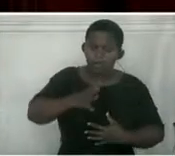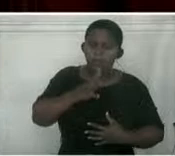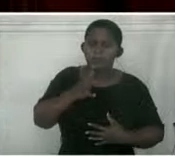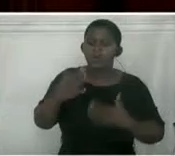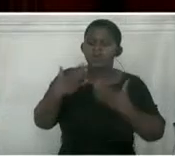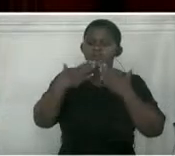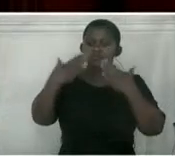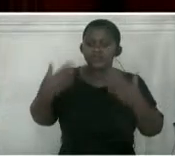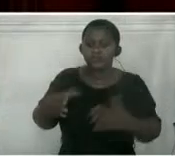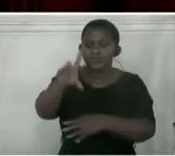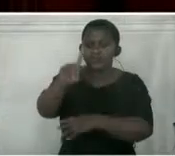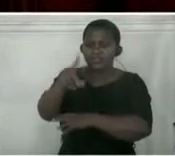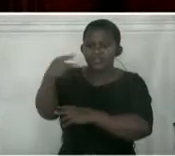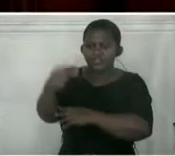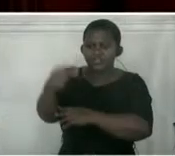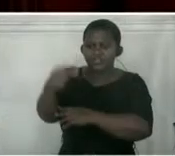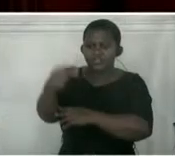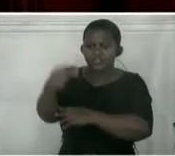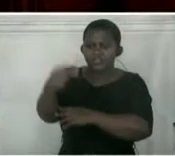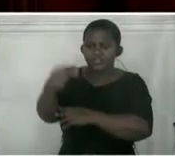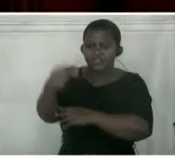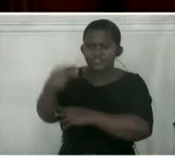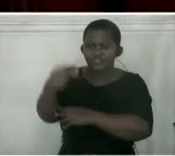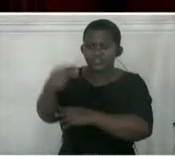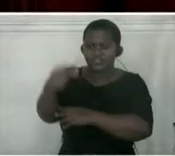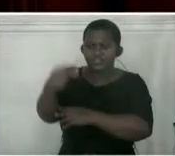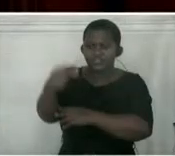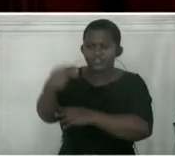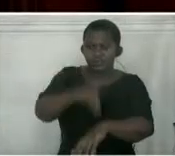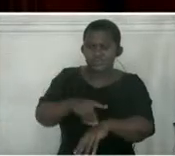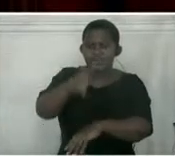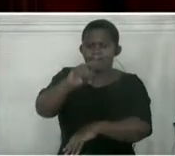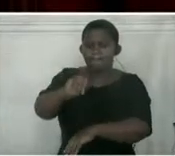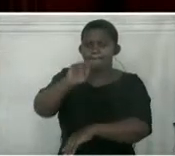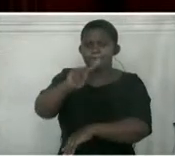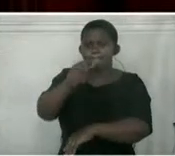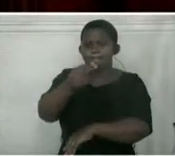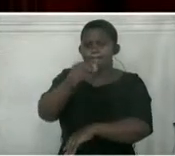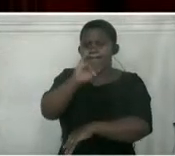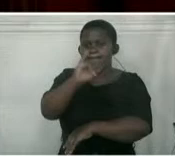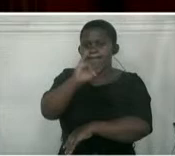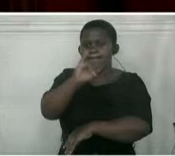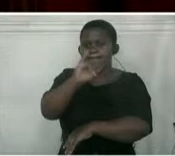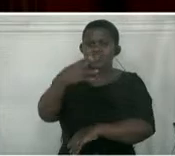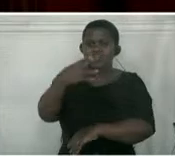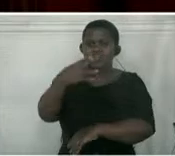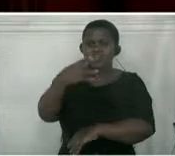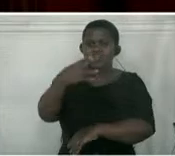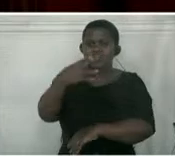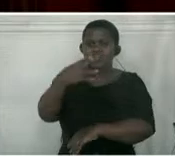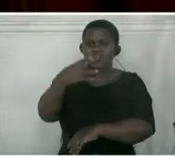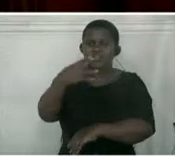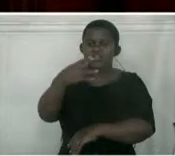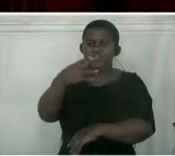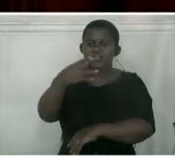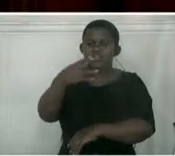the Director General of the province, Dr. Nonhlanhla Mkhize, HODs, the Premier's